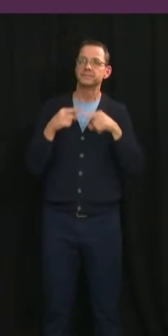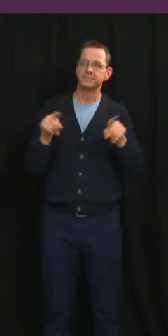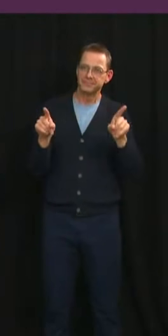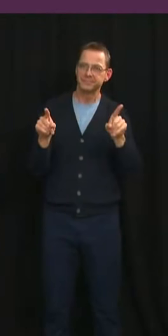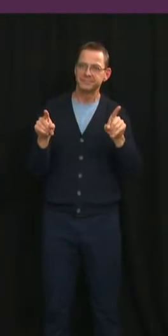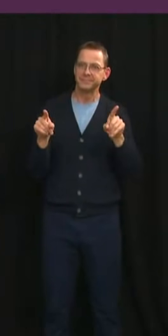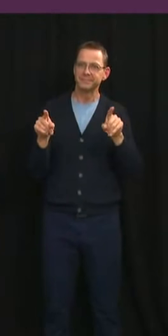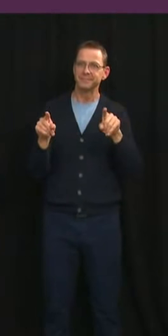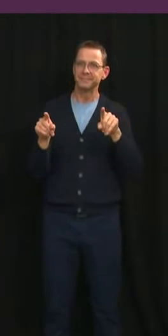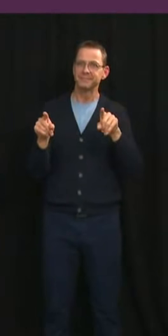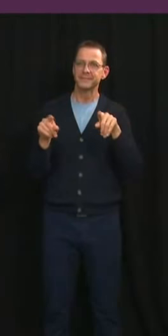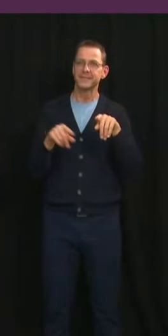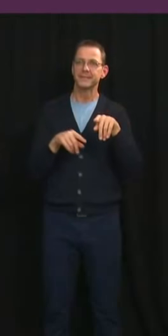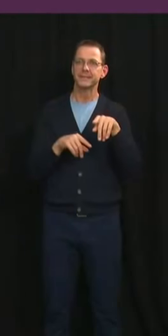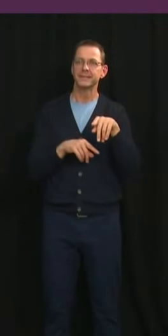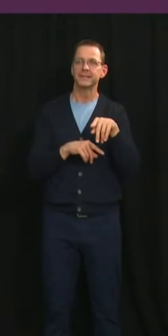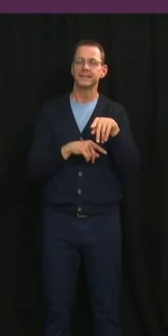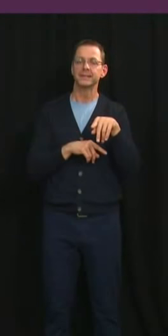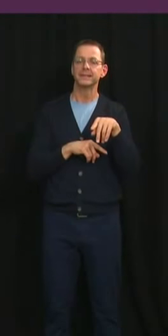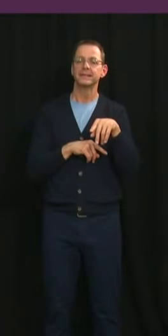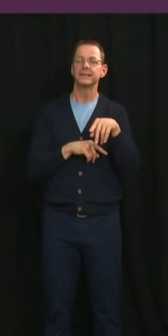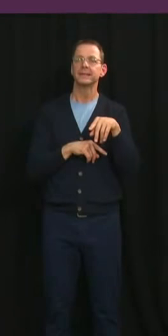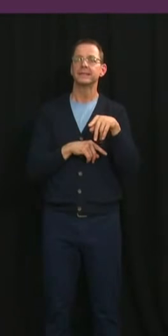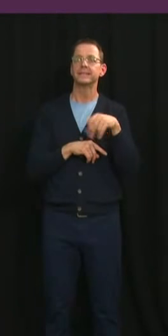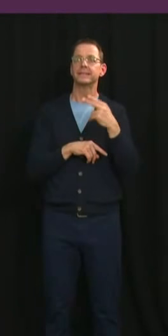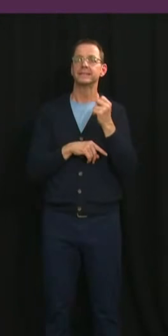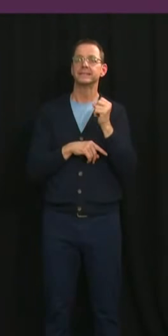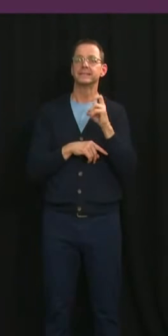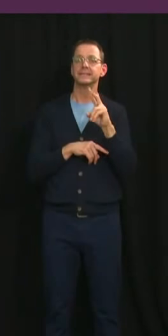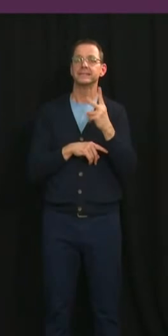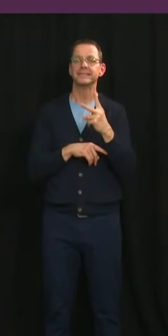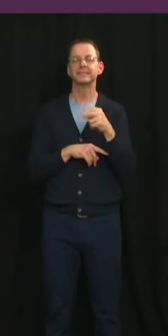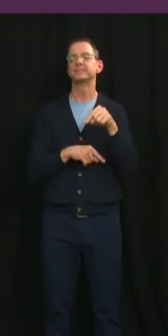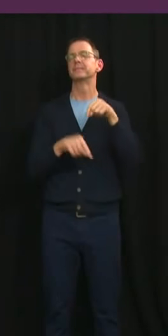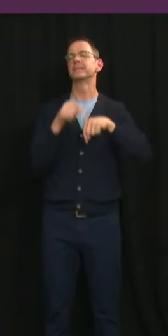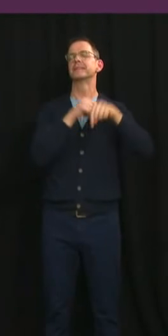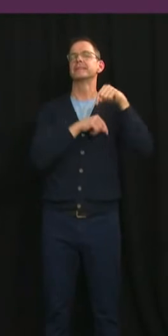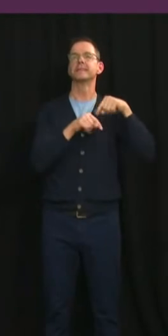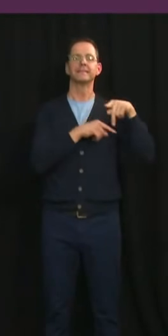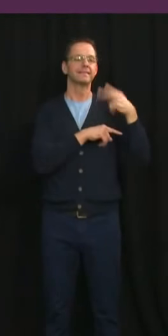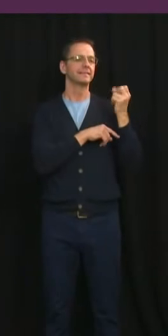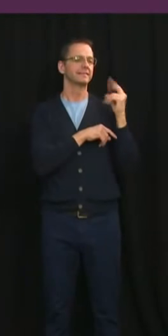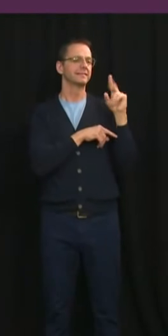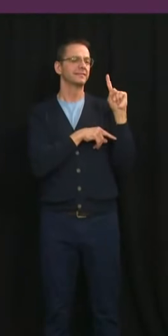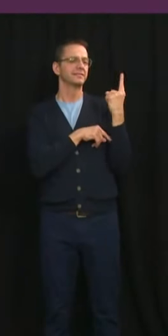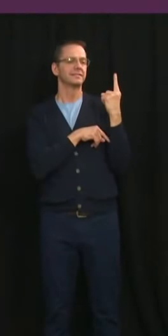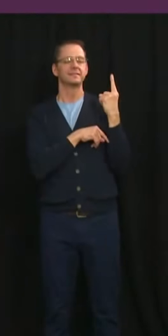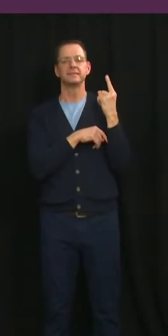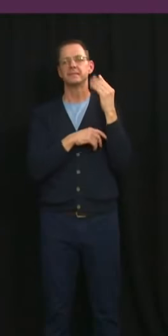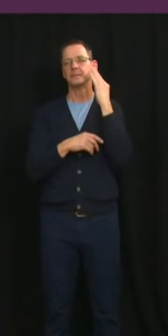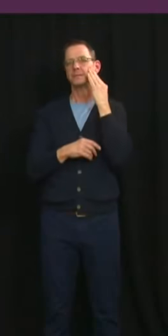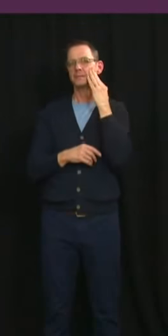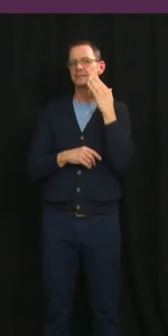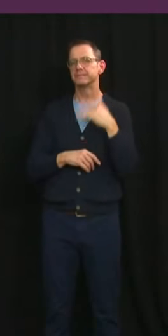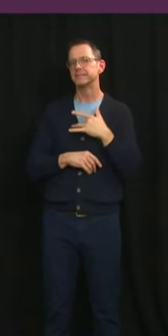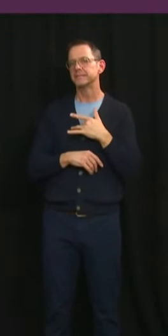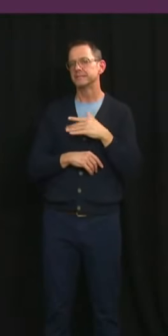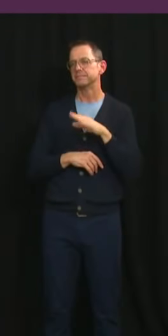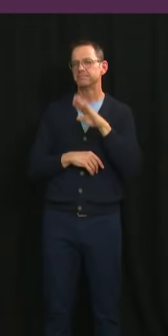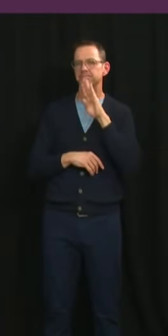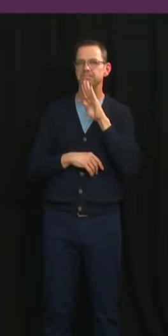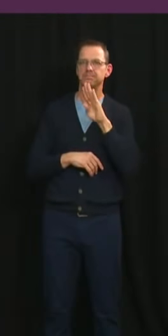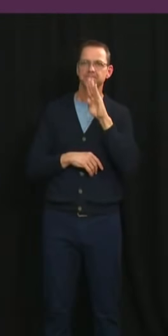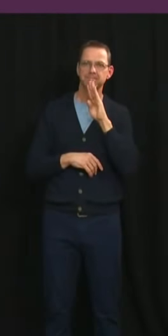is disappointing to many, that it's frustrating to many. And it may seem like the progress that we've made to date together